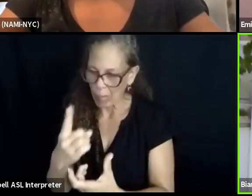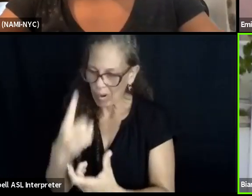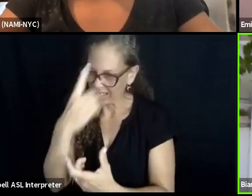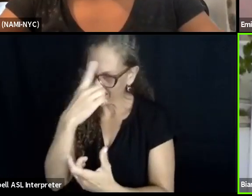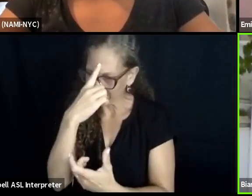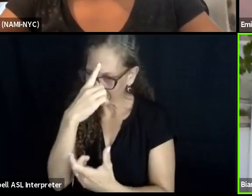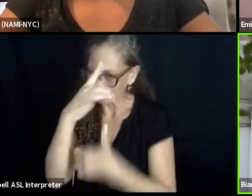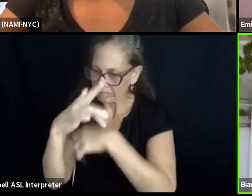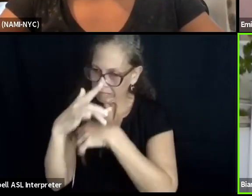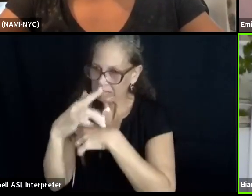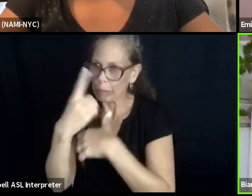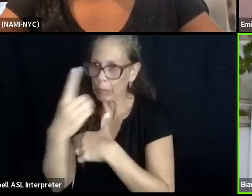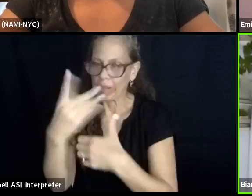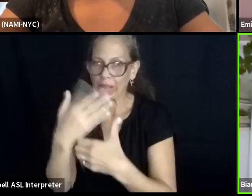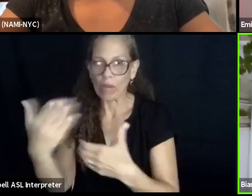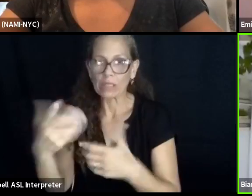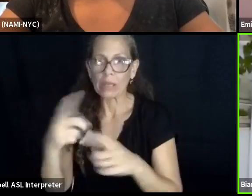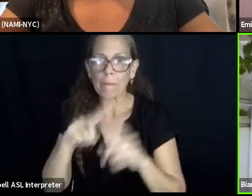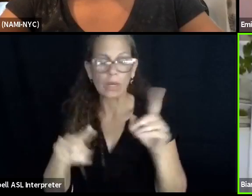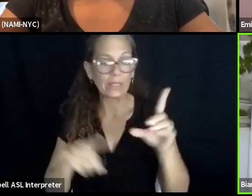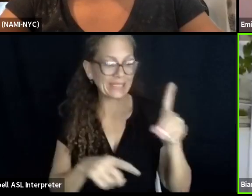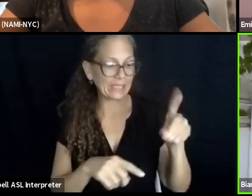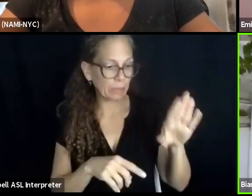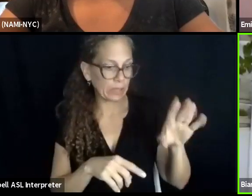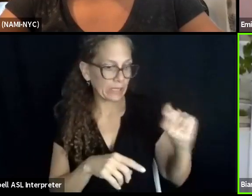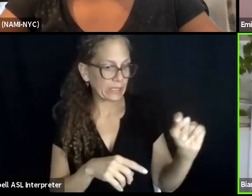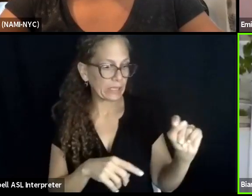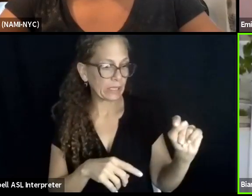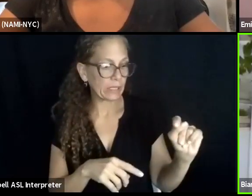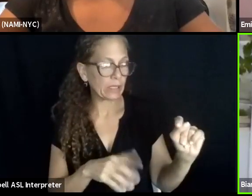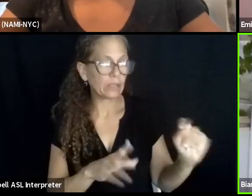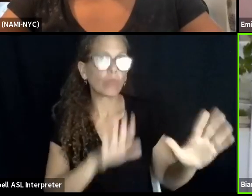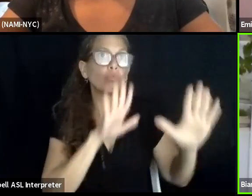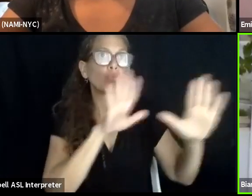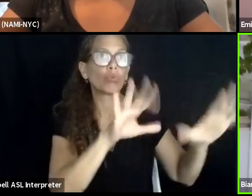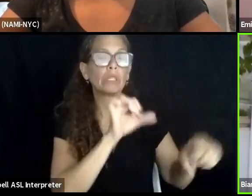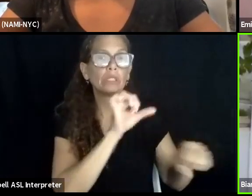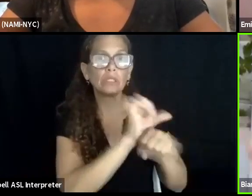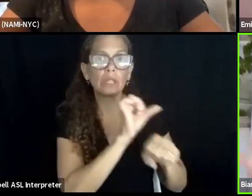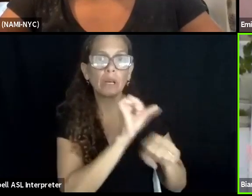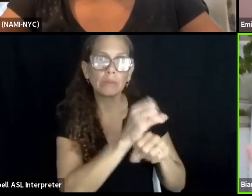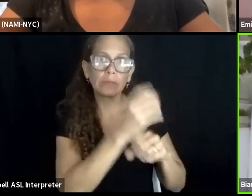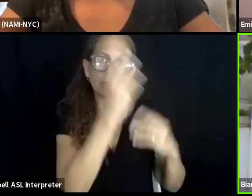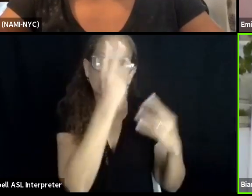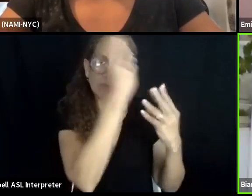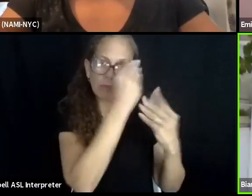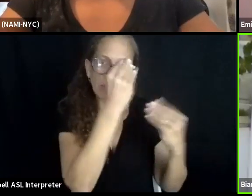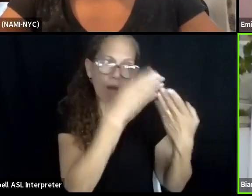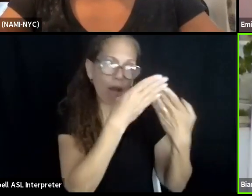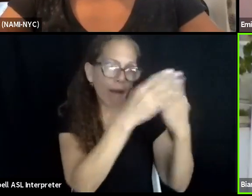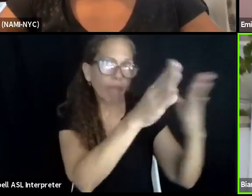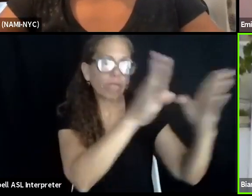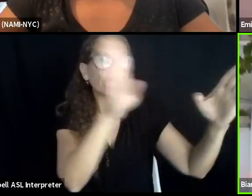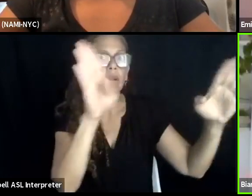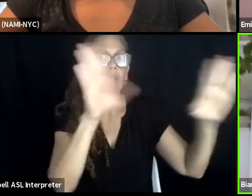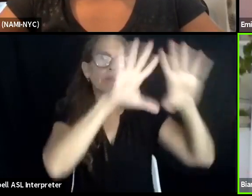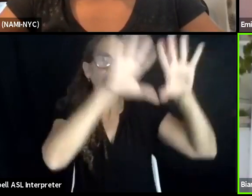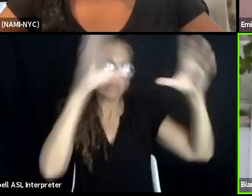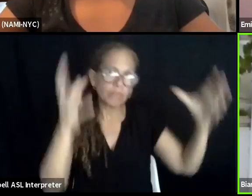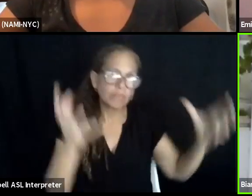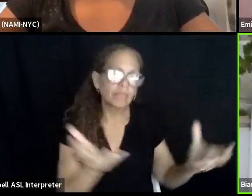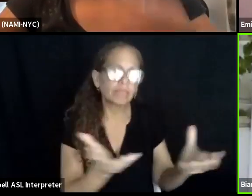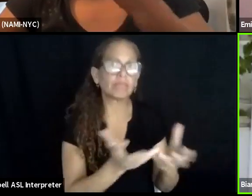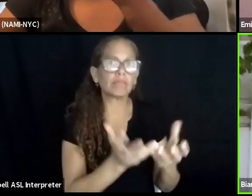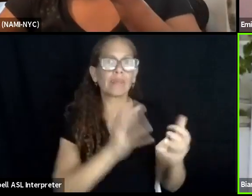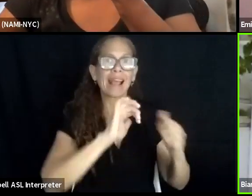be having. Whereas I think DBT does a really great job of thinking about everything and how you are interacting with